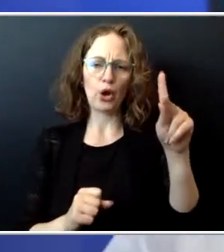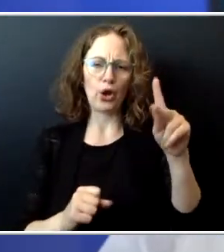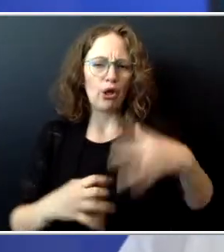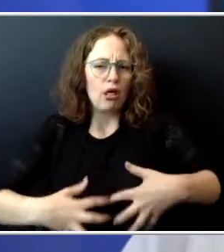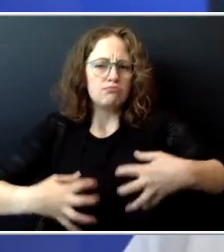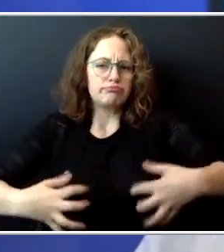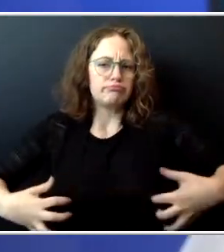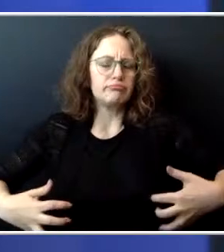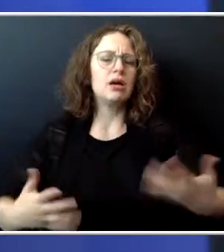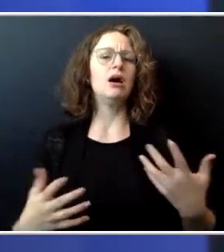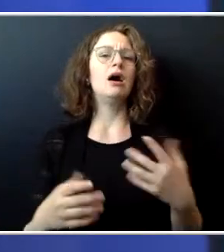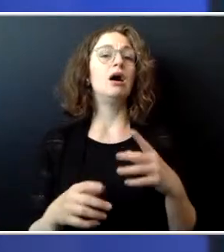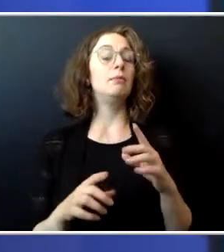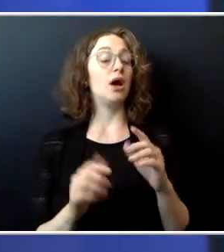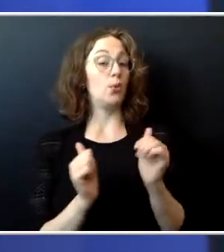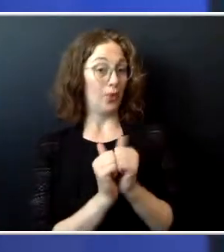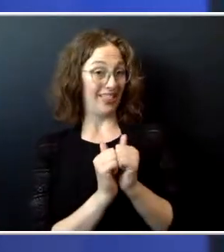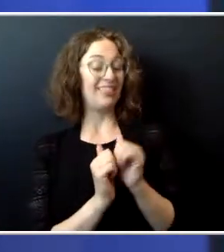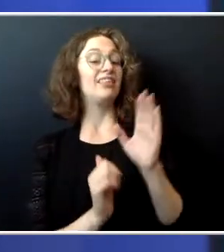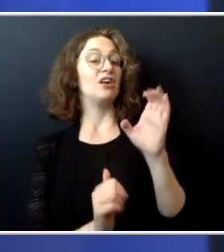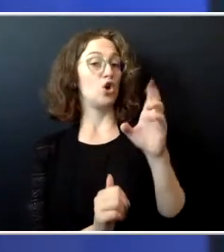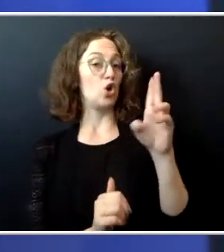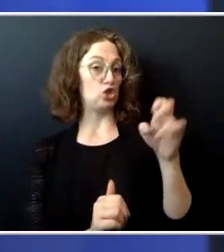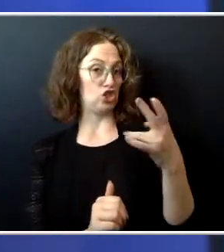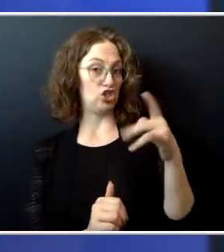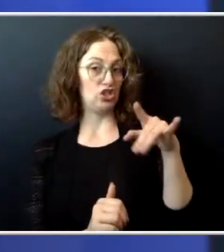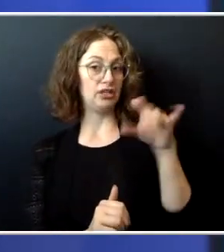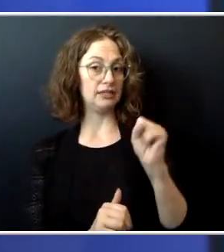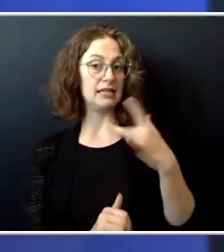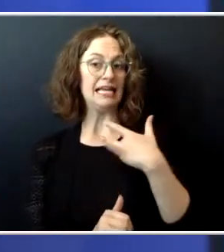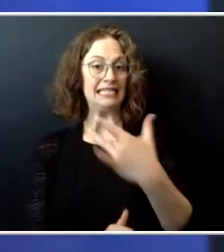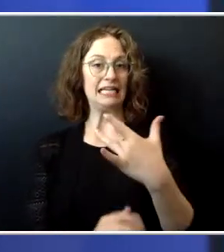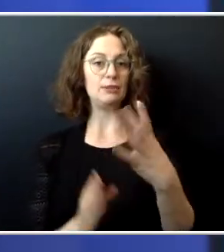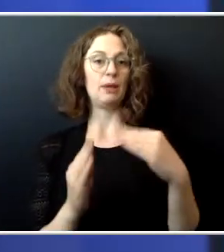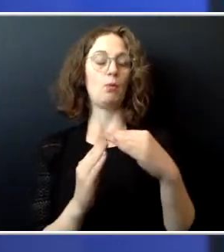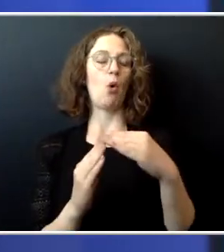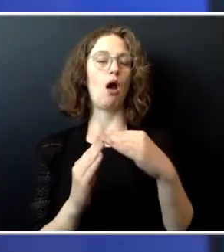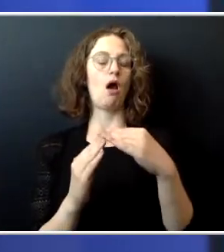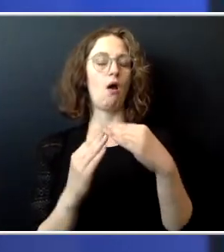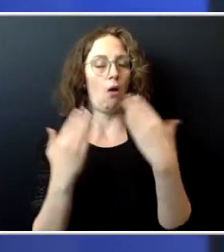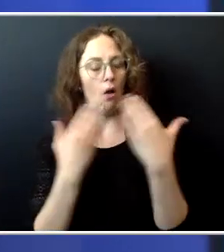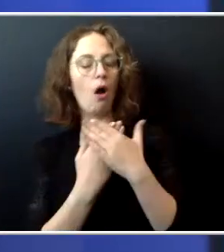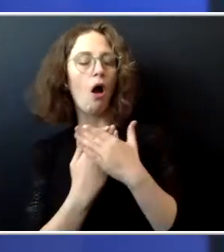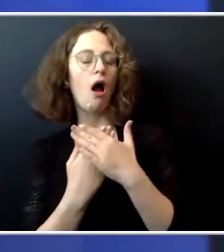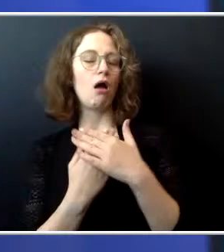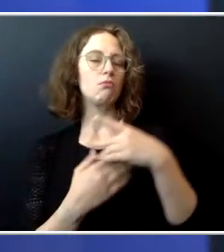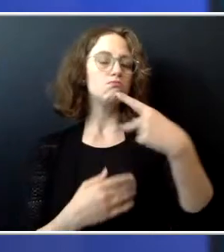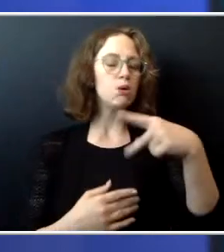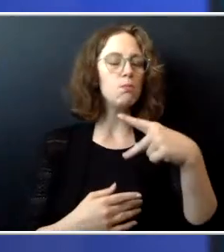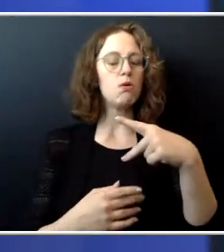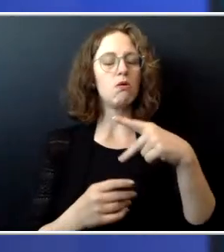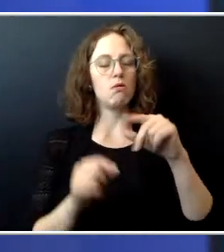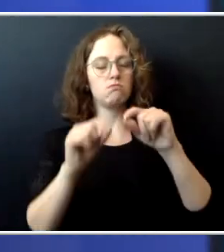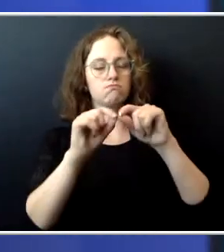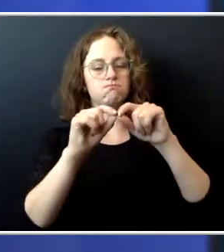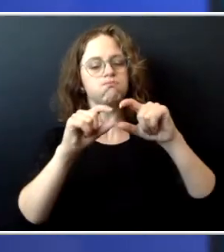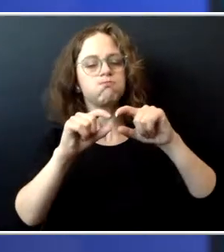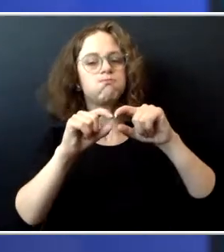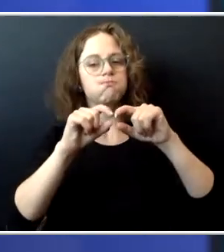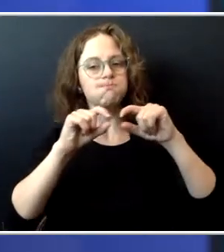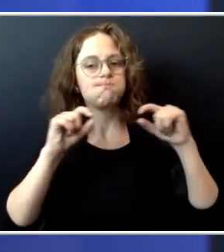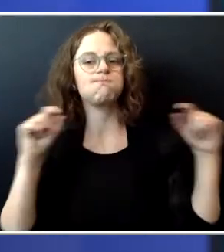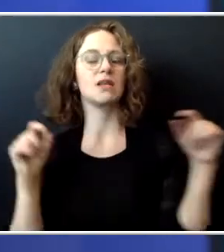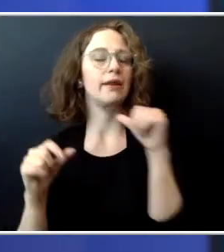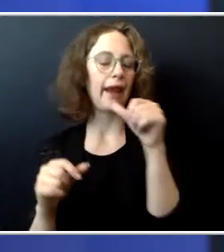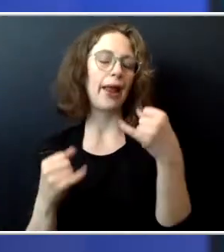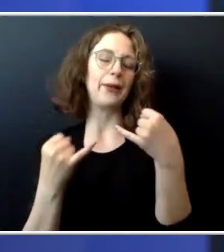wider. Interesting. I wouldn't have thought of that. So I was like, oh, this is different. I have not seen that, before. And